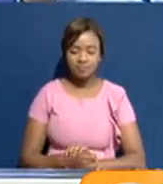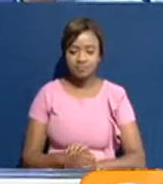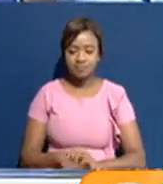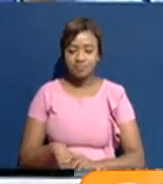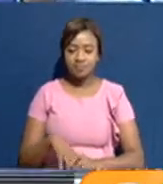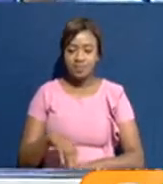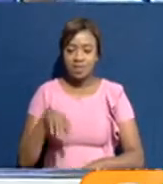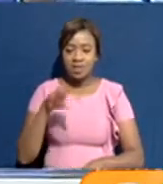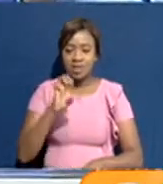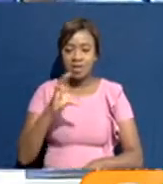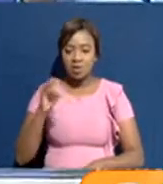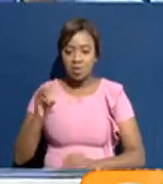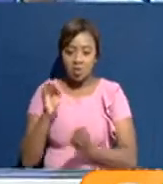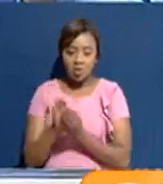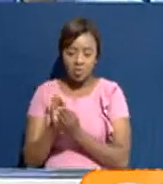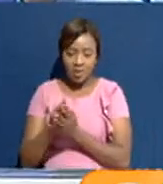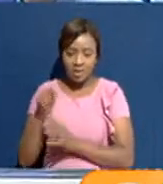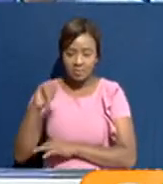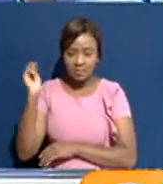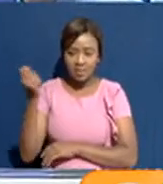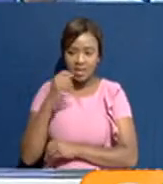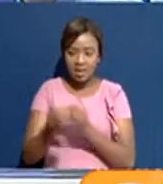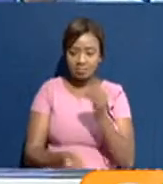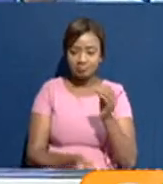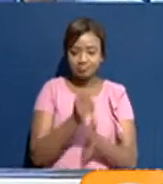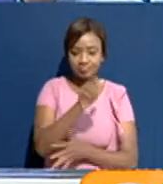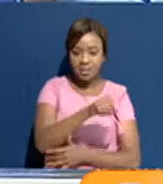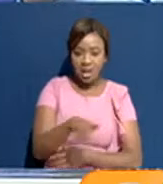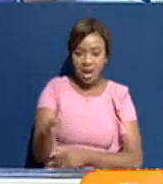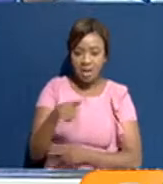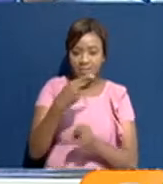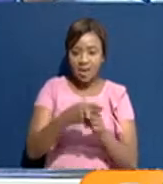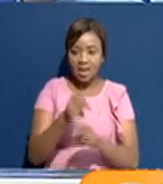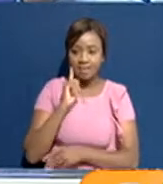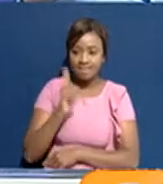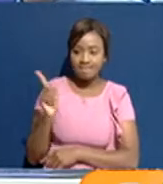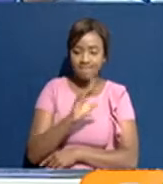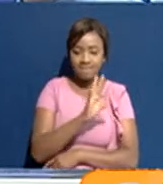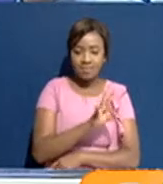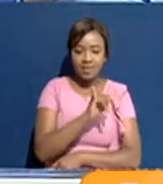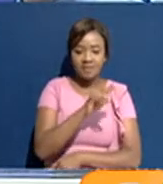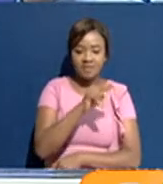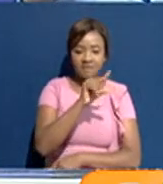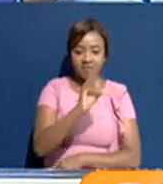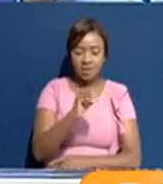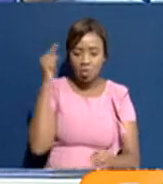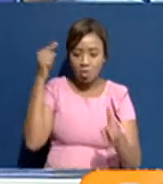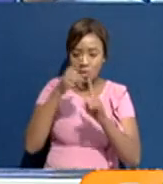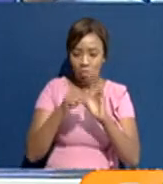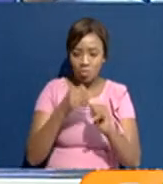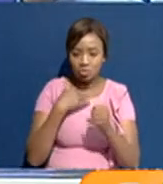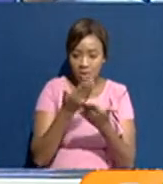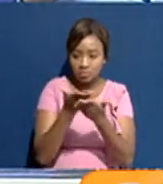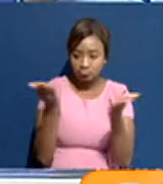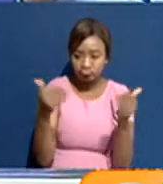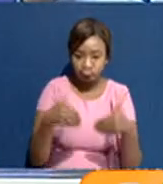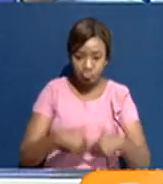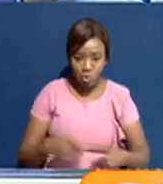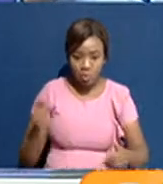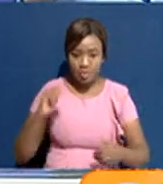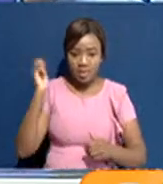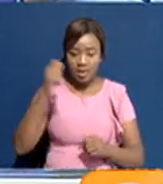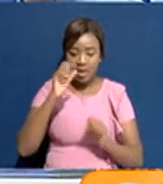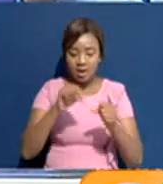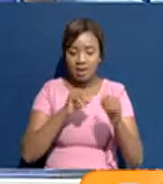Ecobank Kenya has unveiled the Fingo Africa app, which seeks to increase the financial inclusion of youth in Kenya